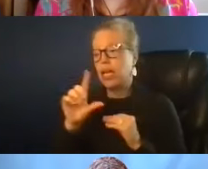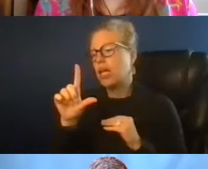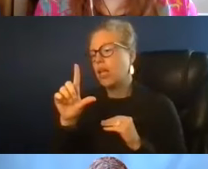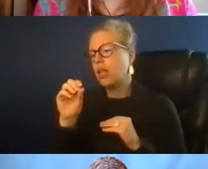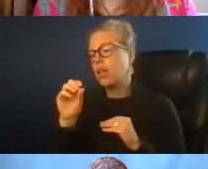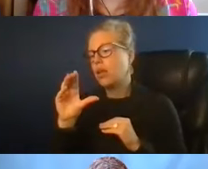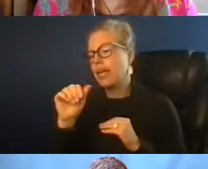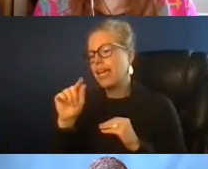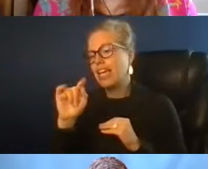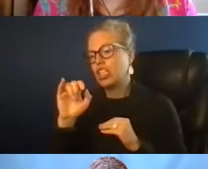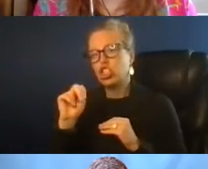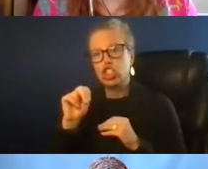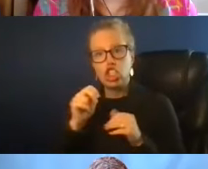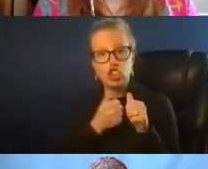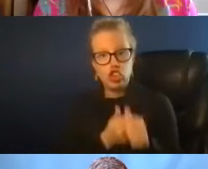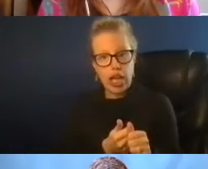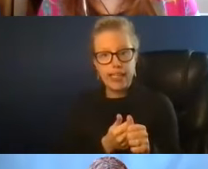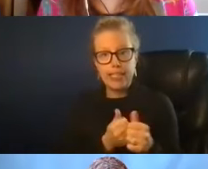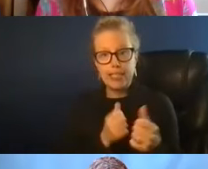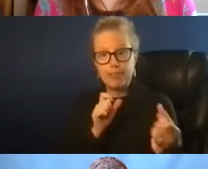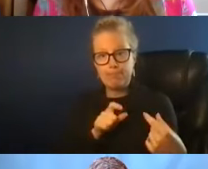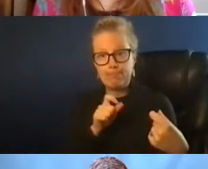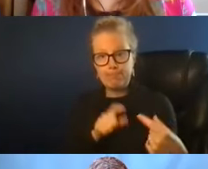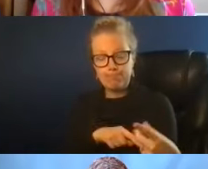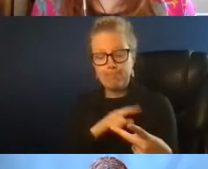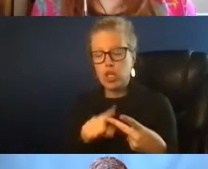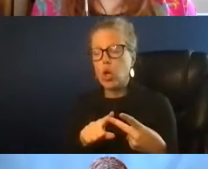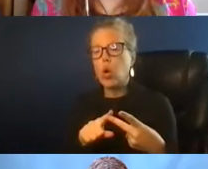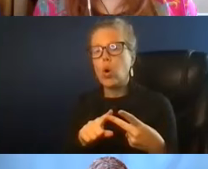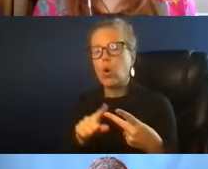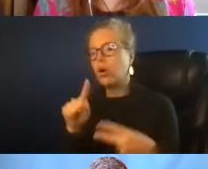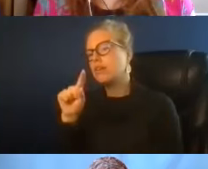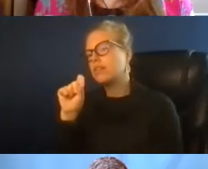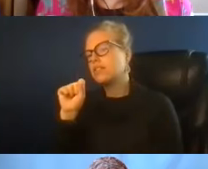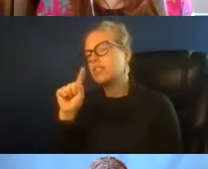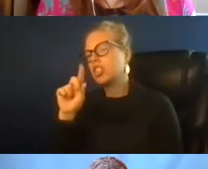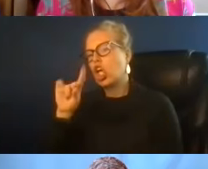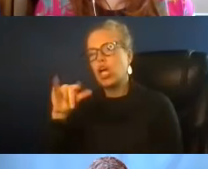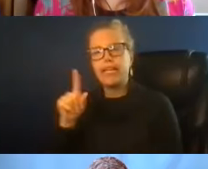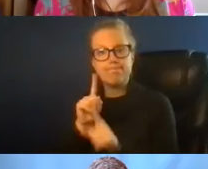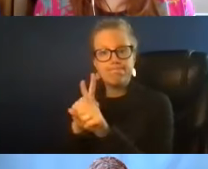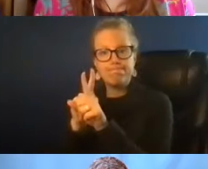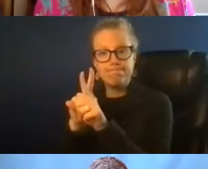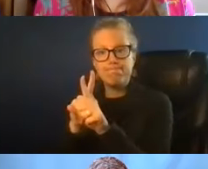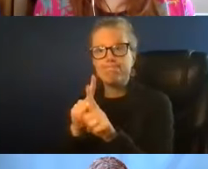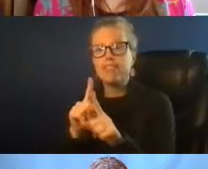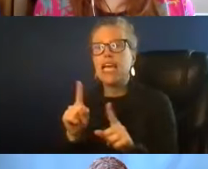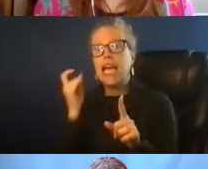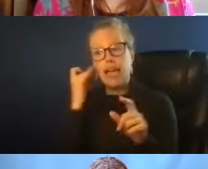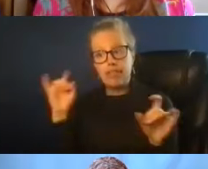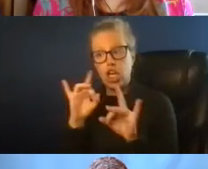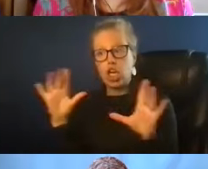it might be important if they leave a relationship or are in crisis to not have their phone on them for